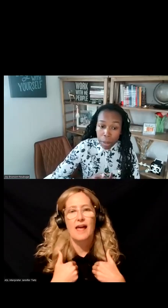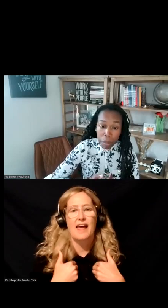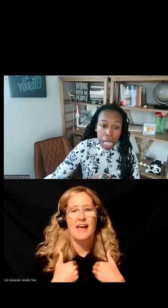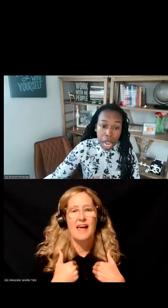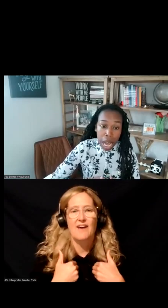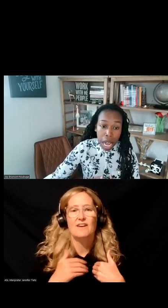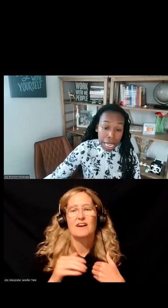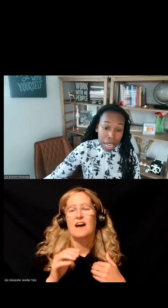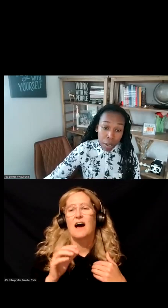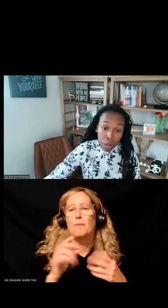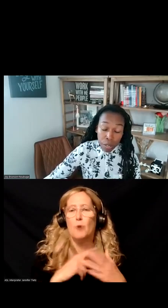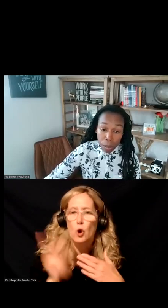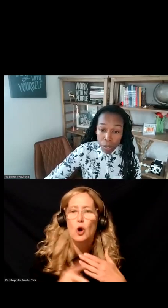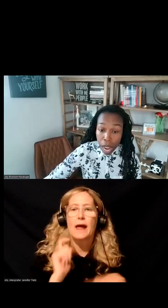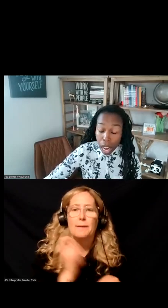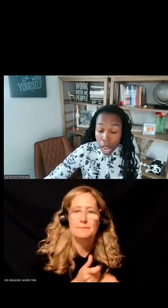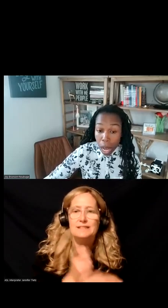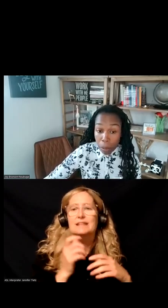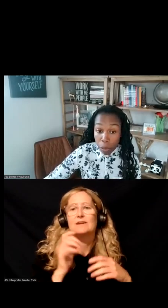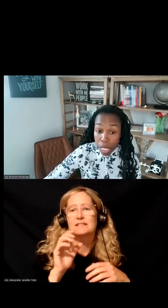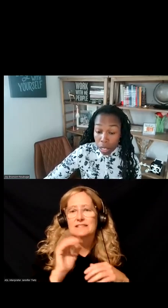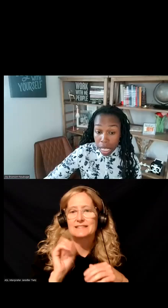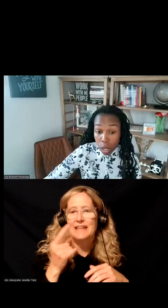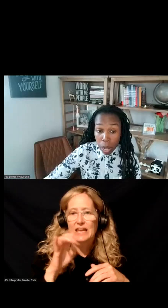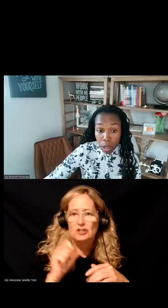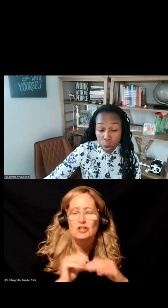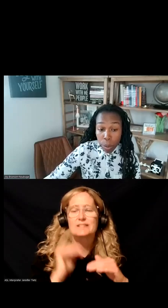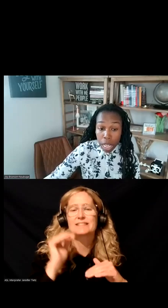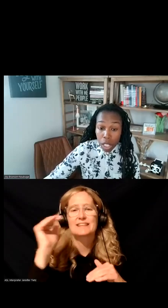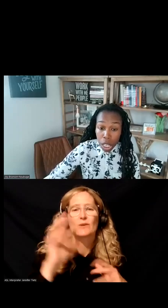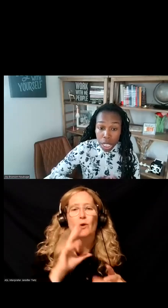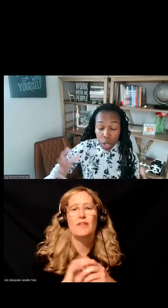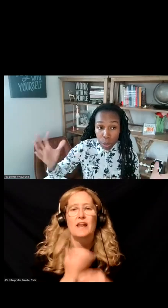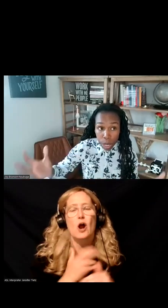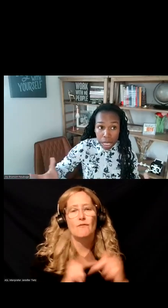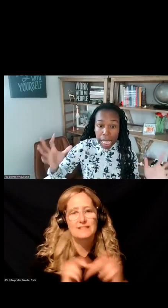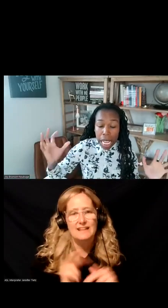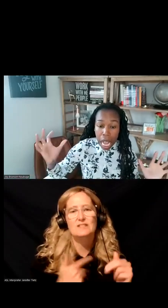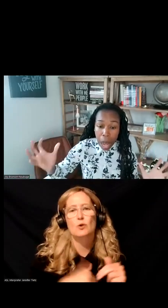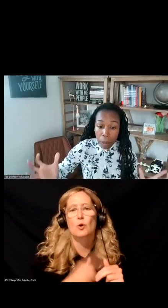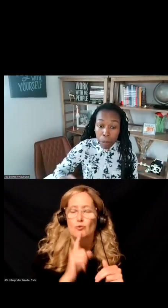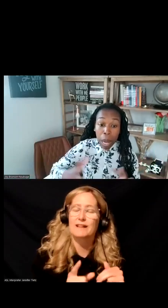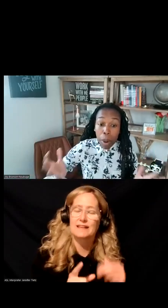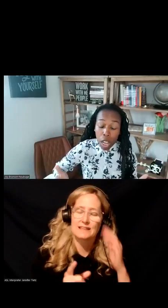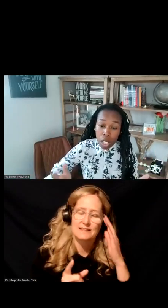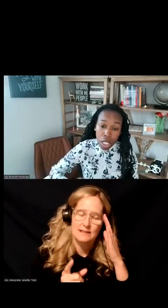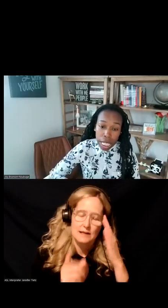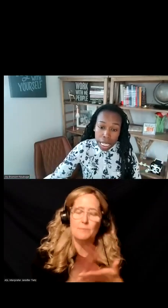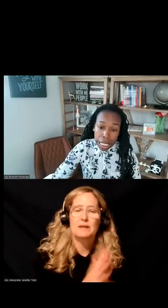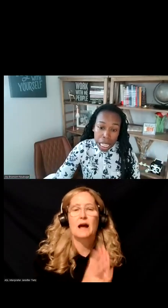exchange programs outside of some of our facilities as well. So we are starting to really